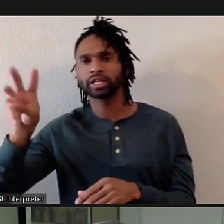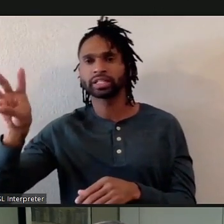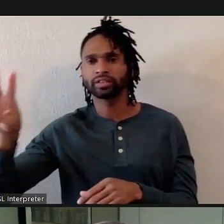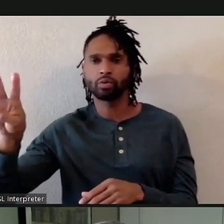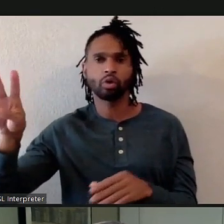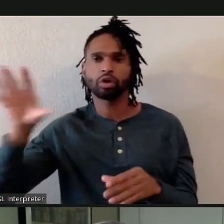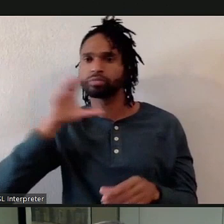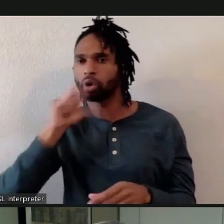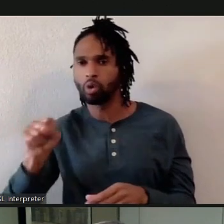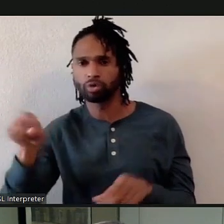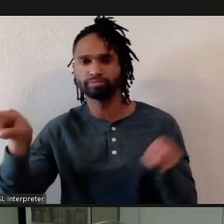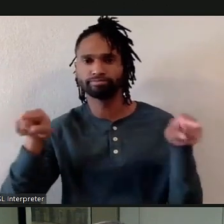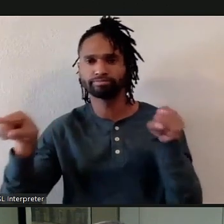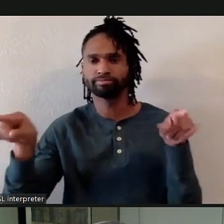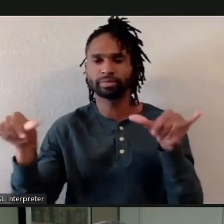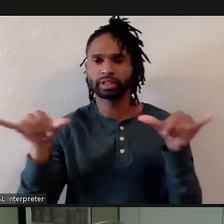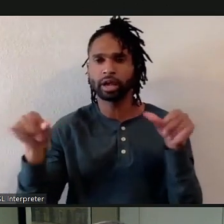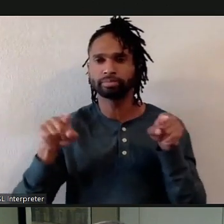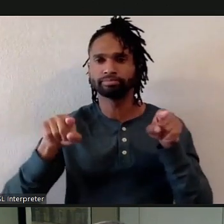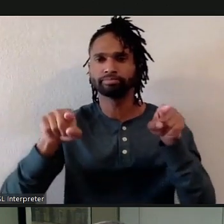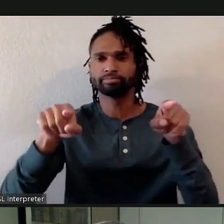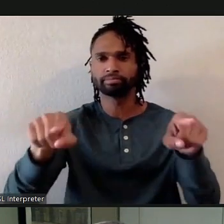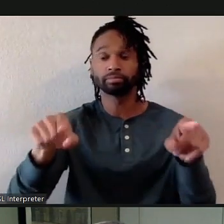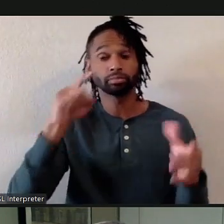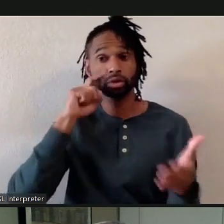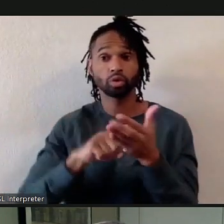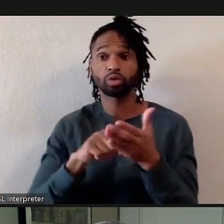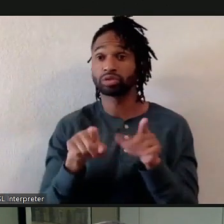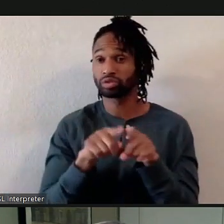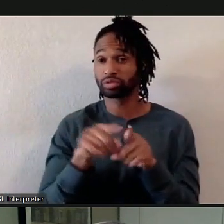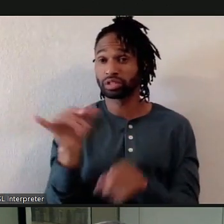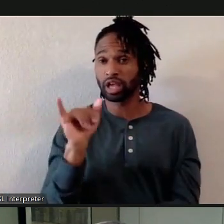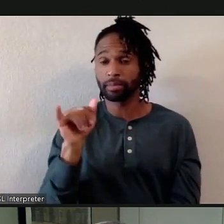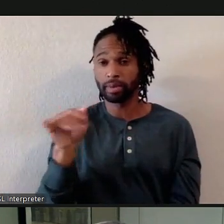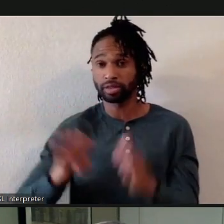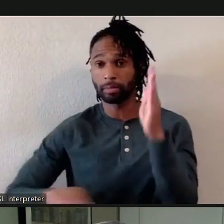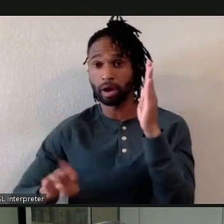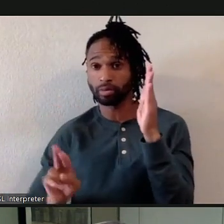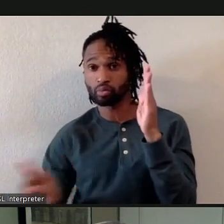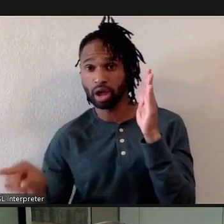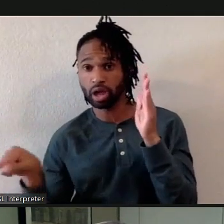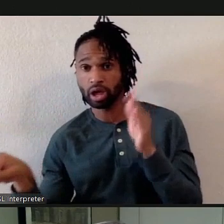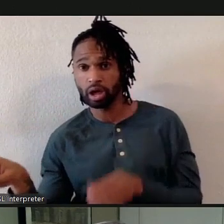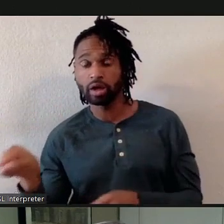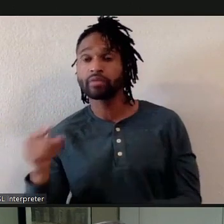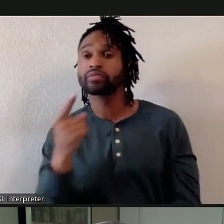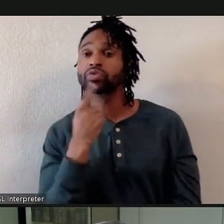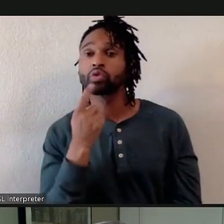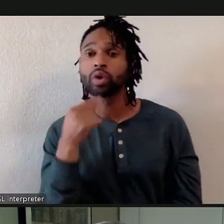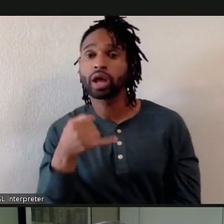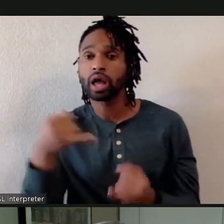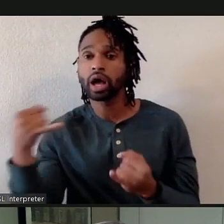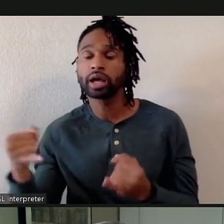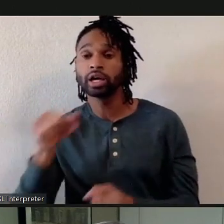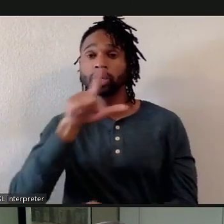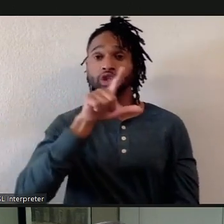age range. And then notice also that at the bottom and right, the red, the 20 to